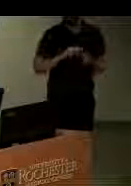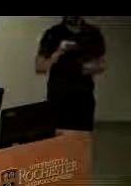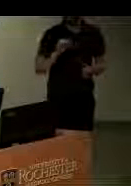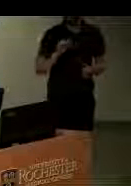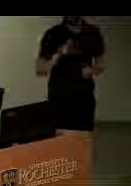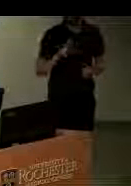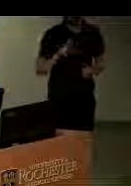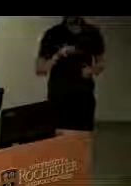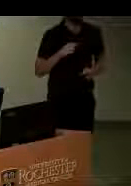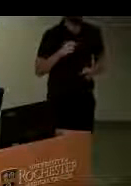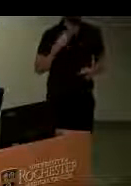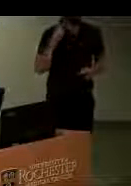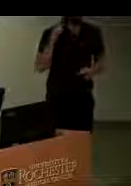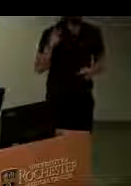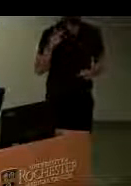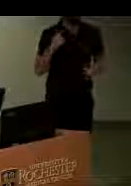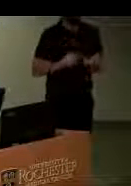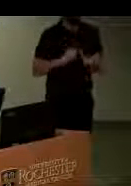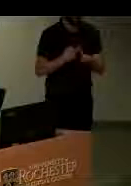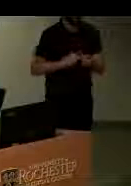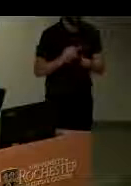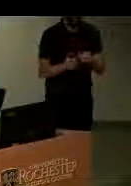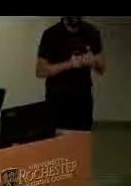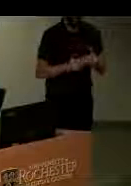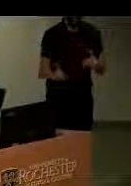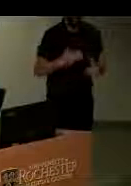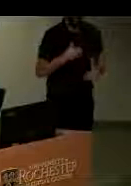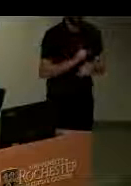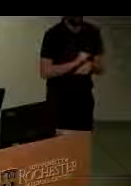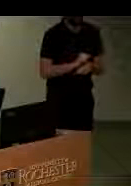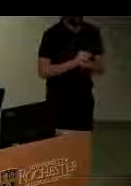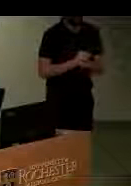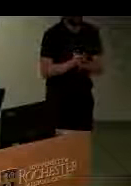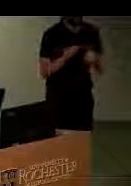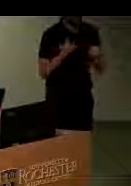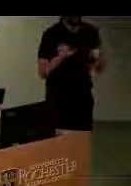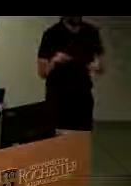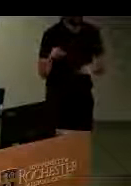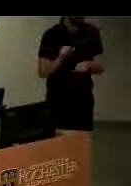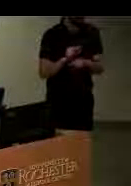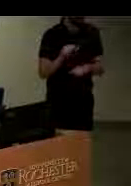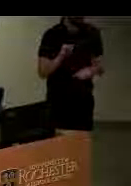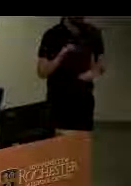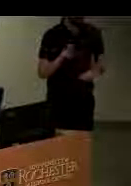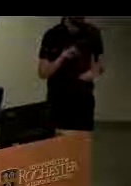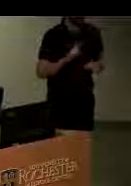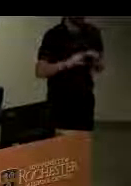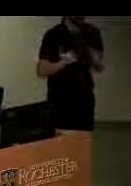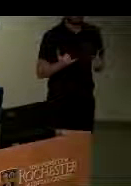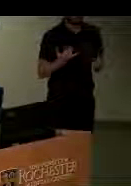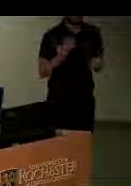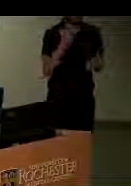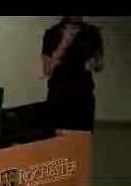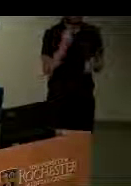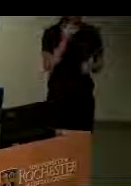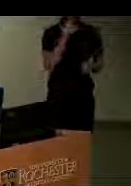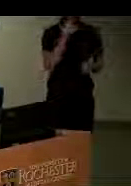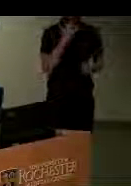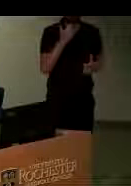And I saw Mac almost monthly for the rest of my career. And he's still at NYU, I think, although he's looking a little old to be still there.